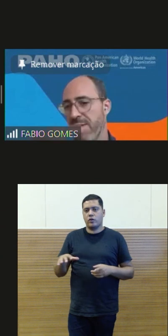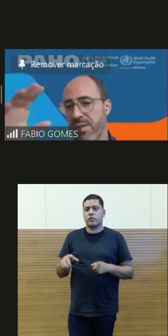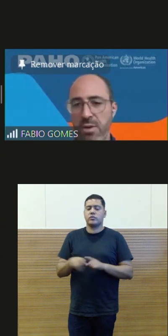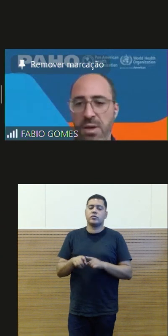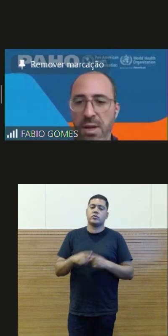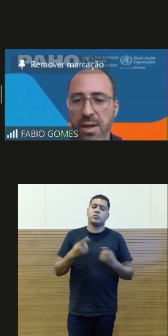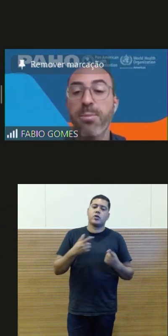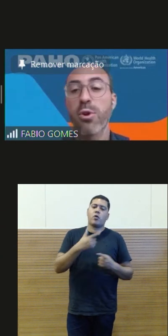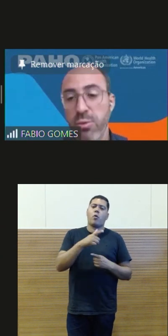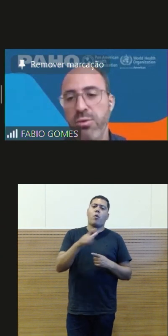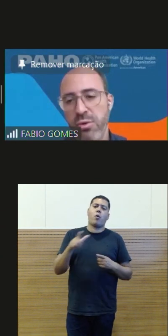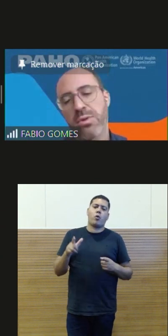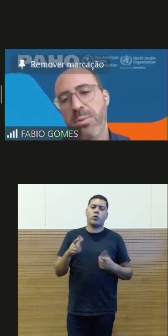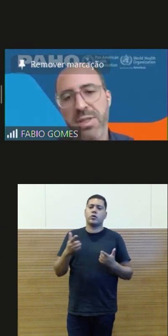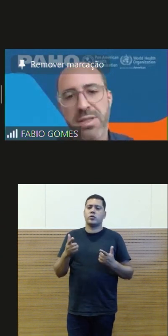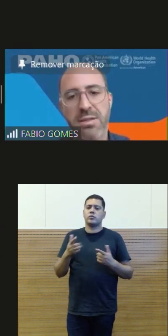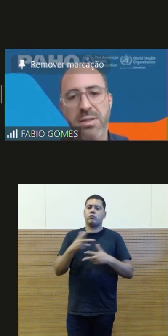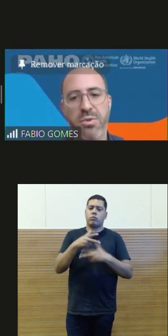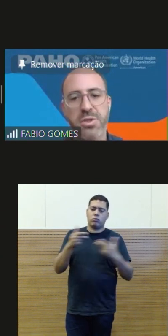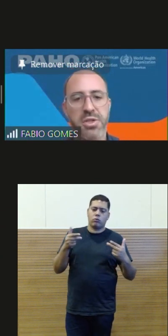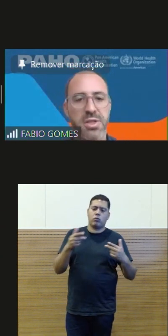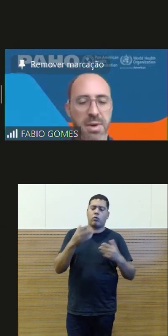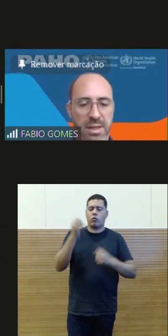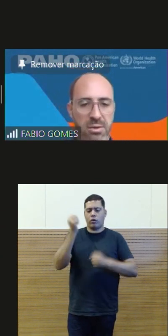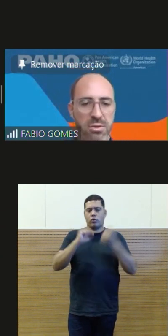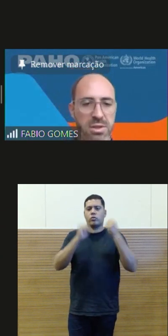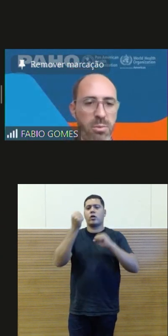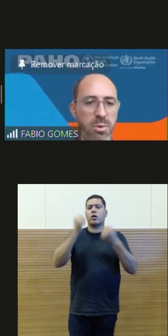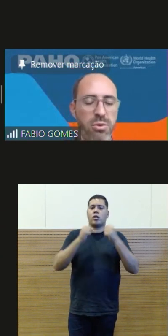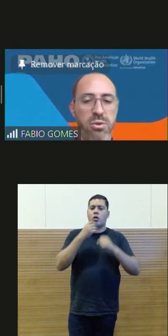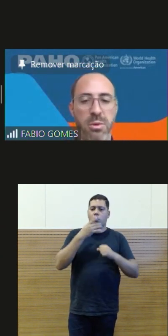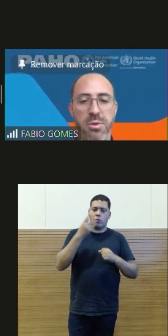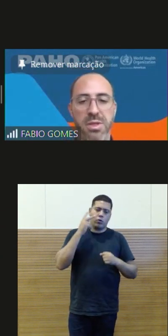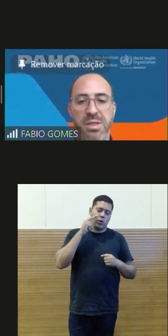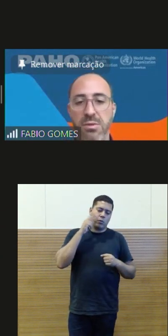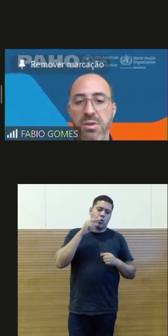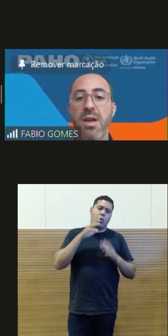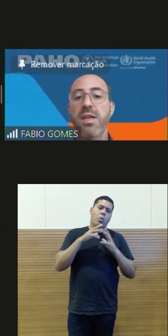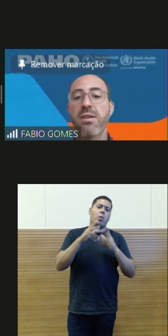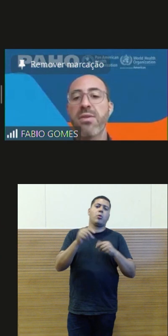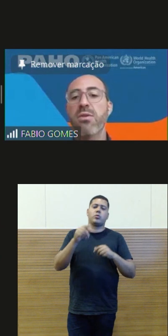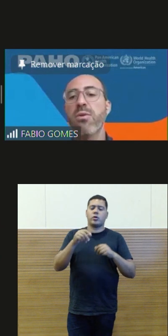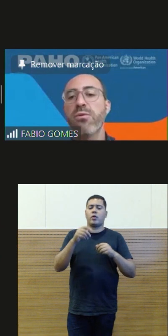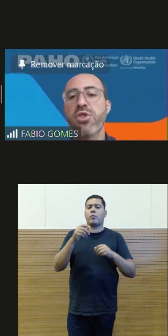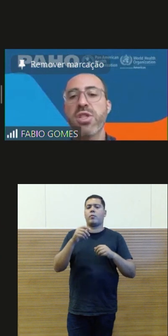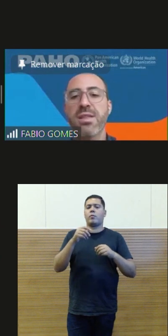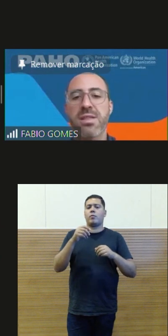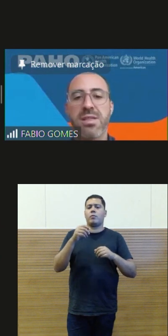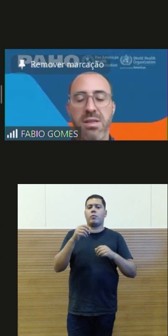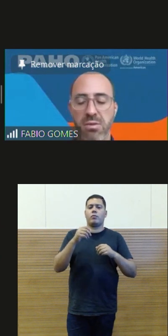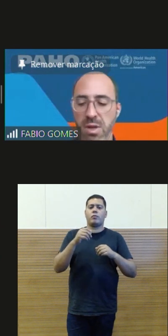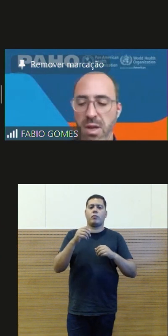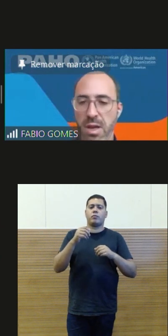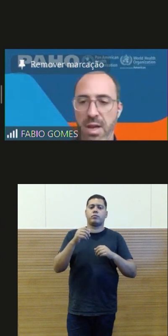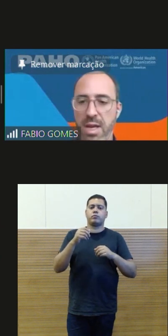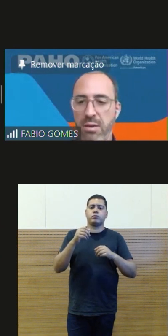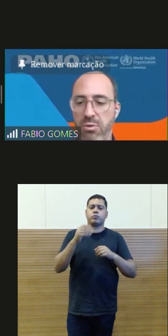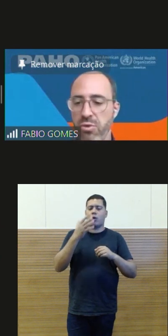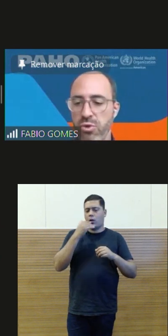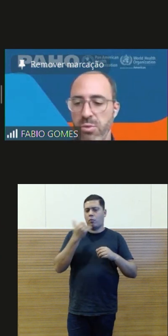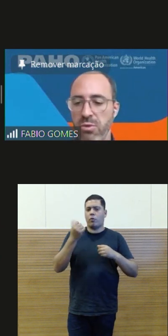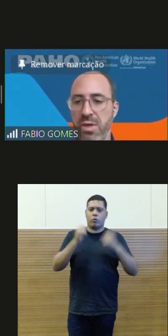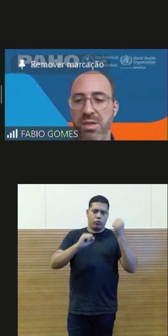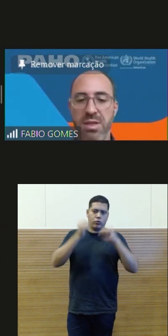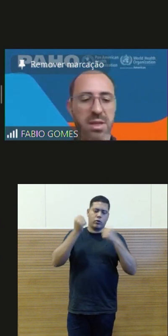the child, different child products and ultra processed products, it's important to remember that they